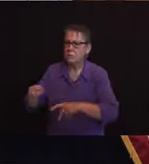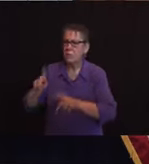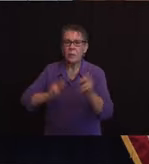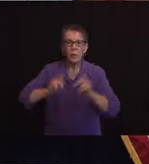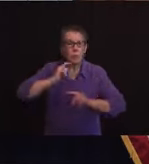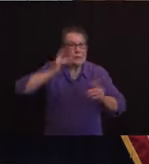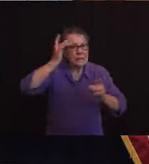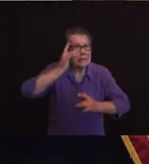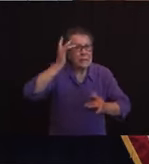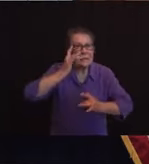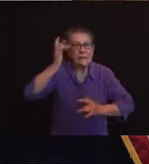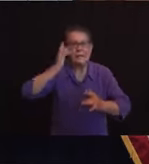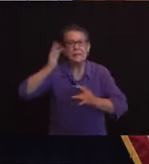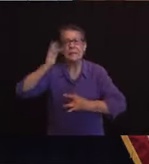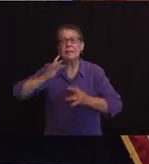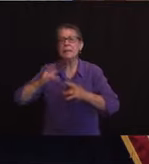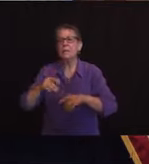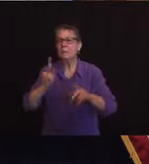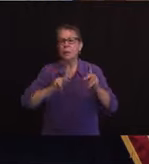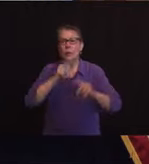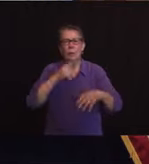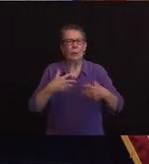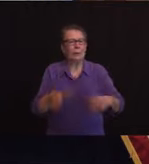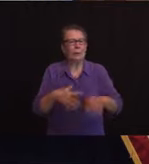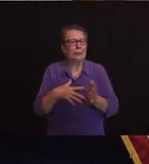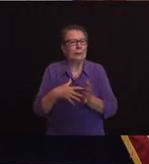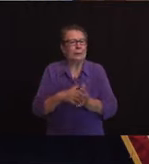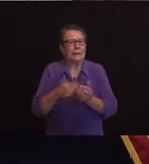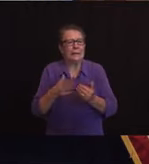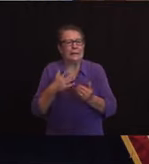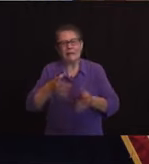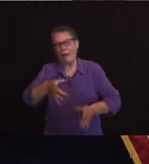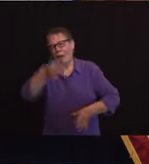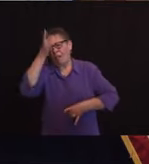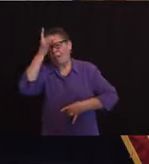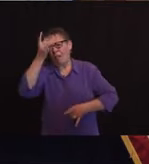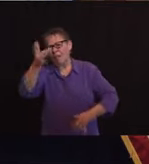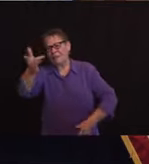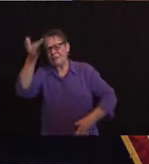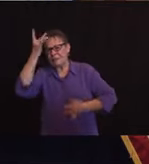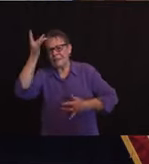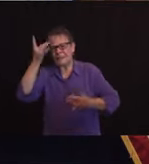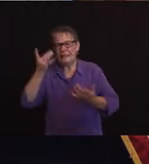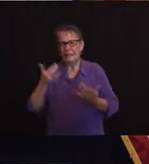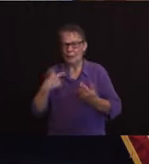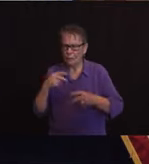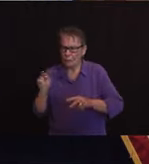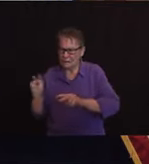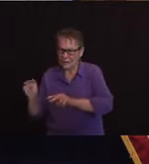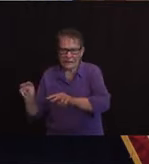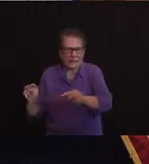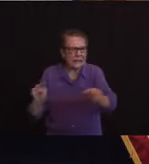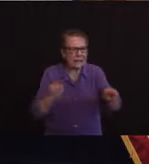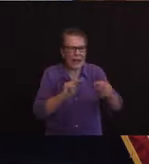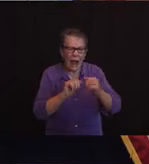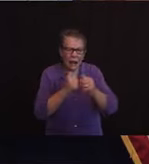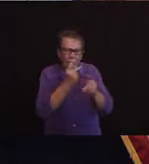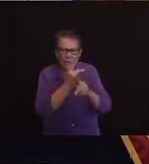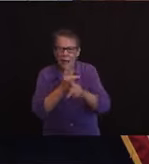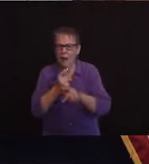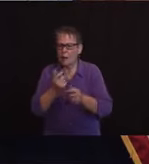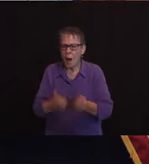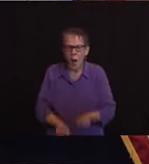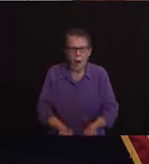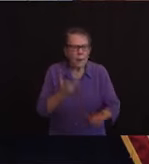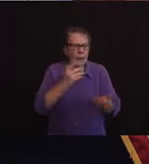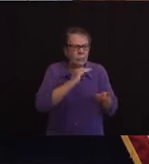vulnerability index, throughput, how quickly we can get and how quickly each site gets the